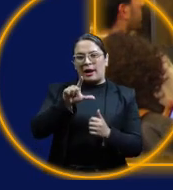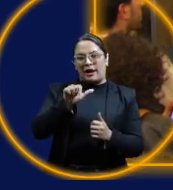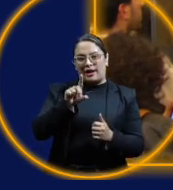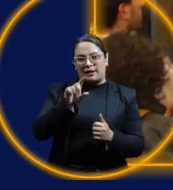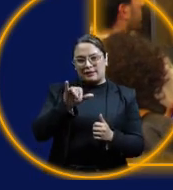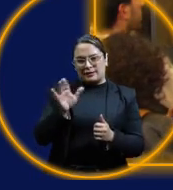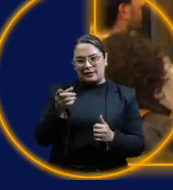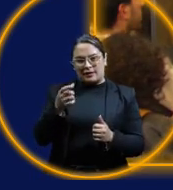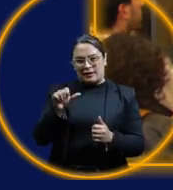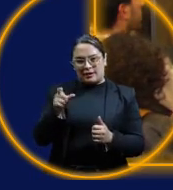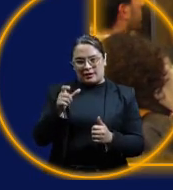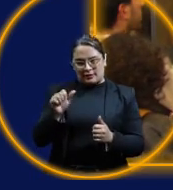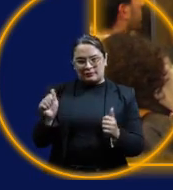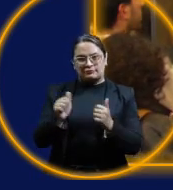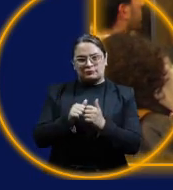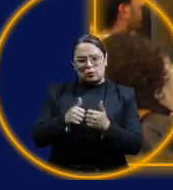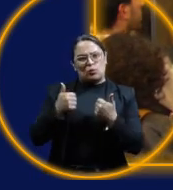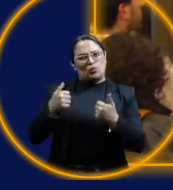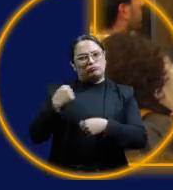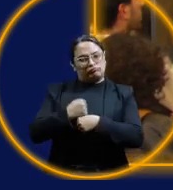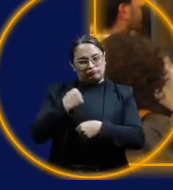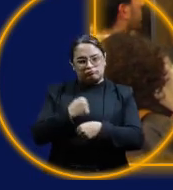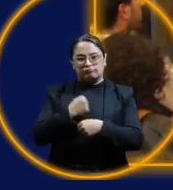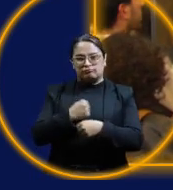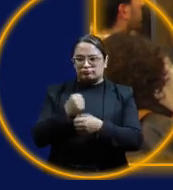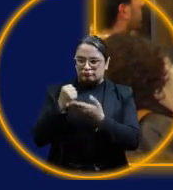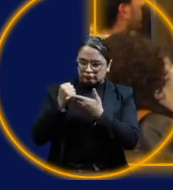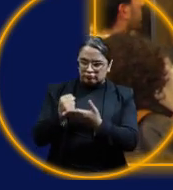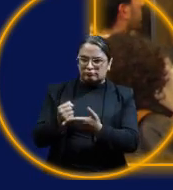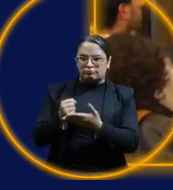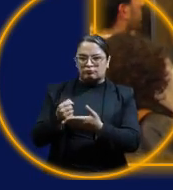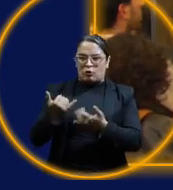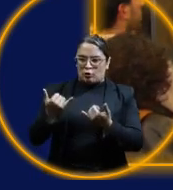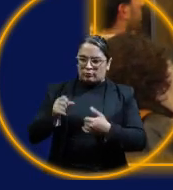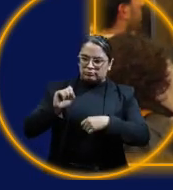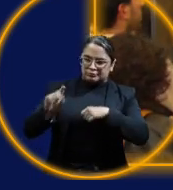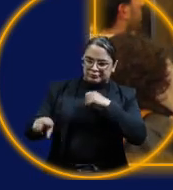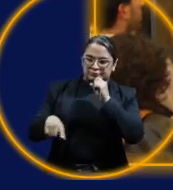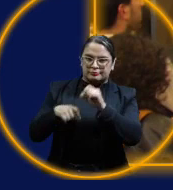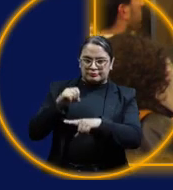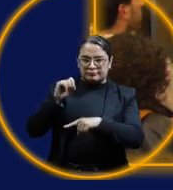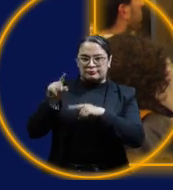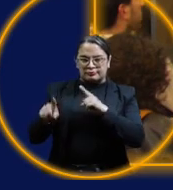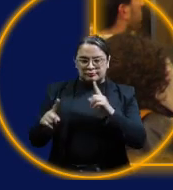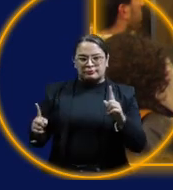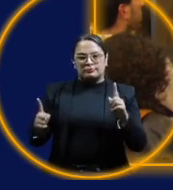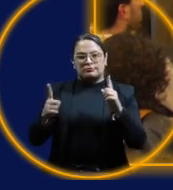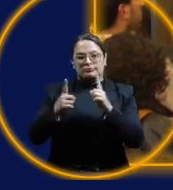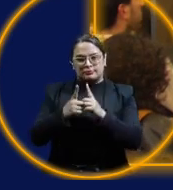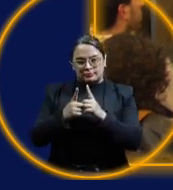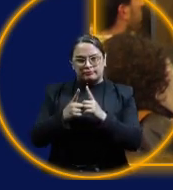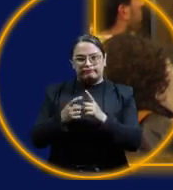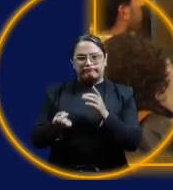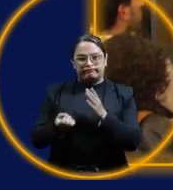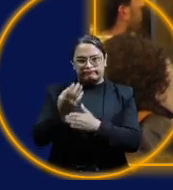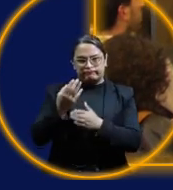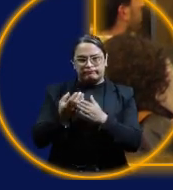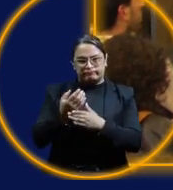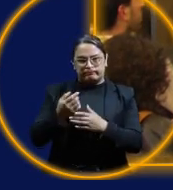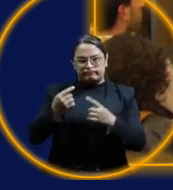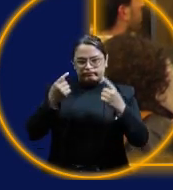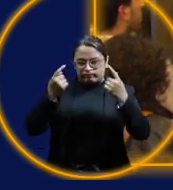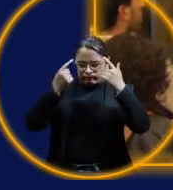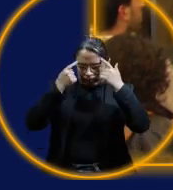gag Lots of Lots of work in her career so It's a great opportunity for Us to speak with her to find the